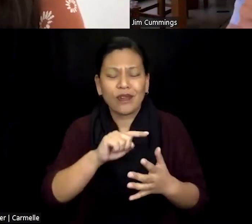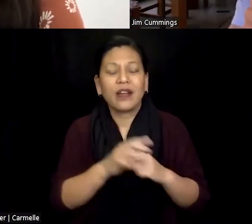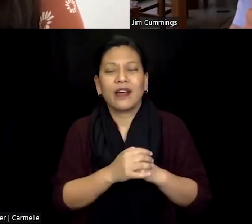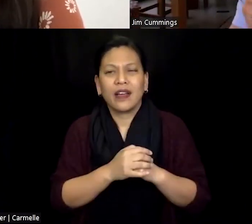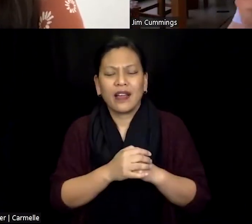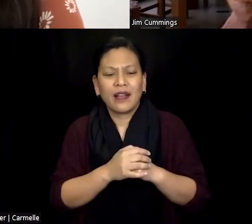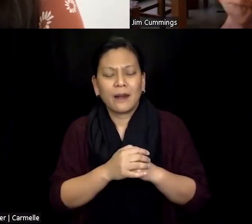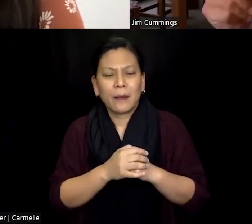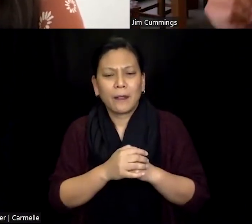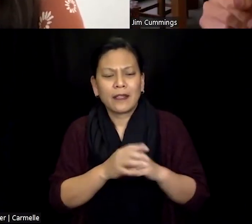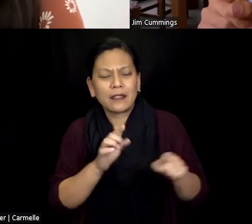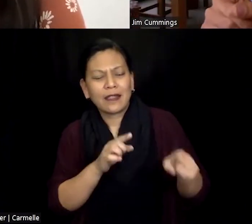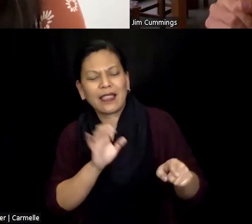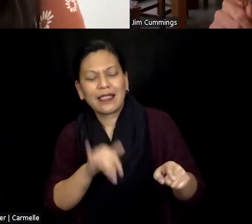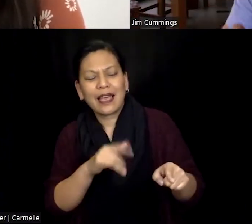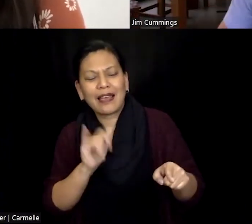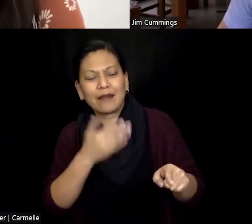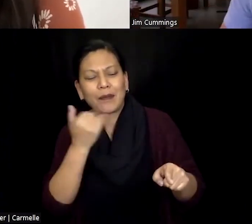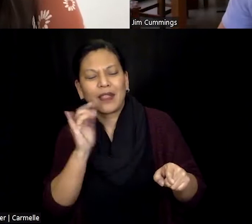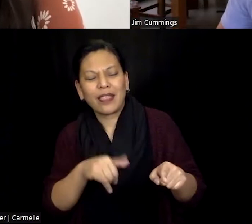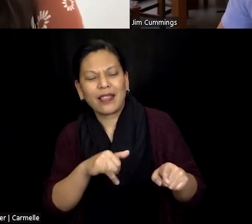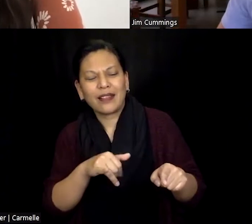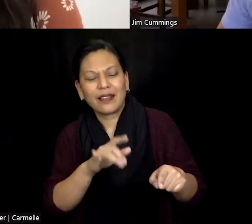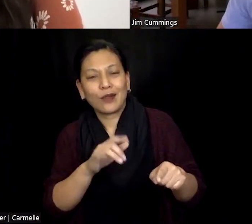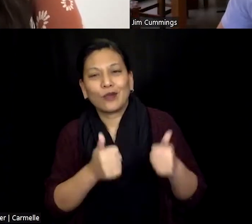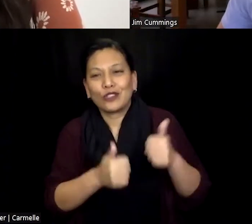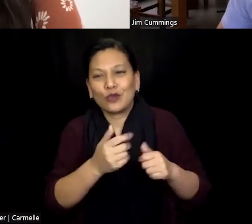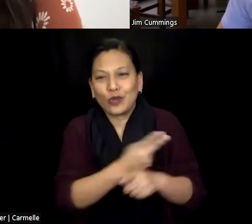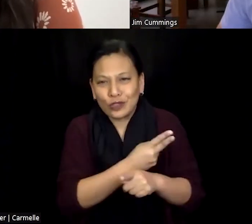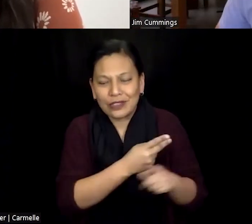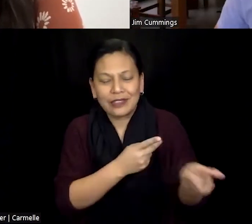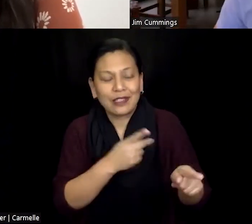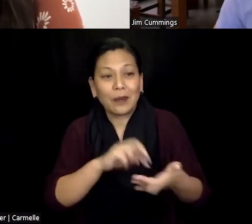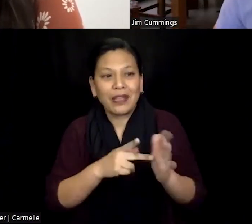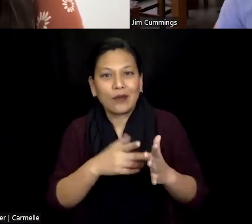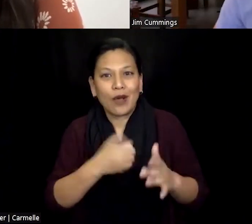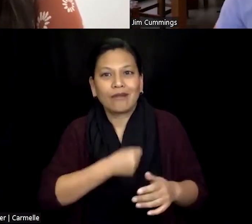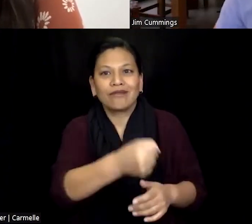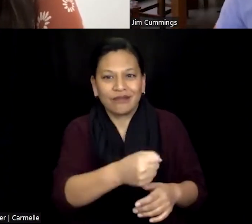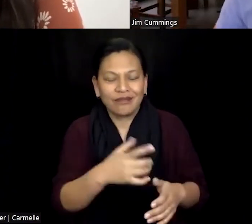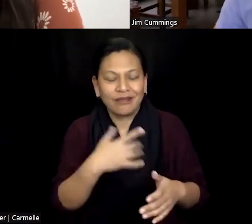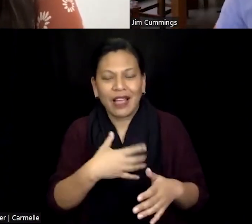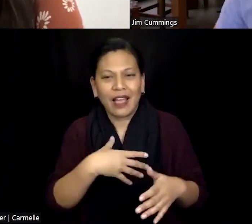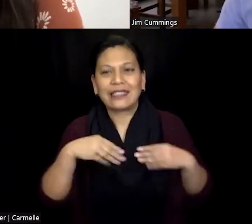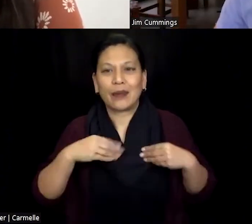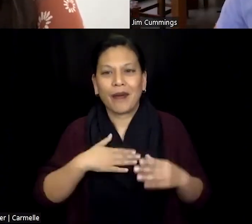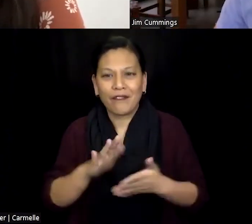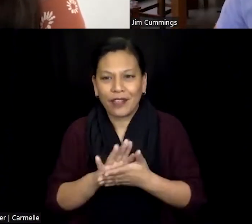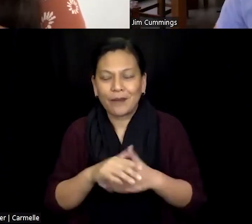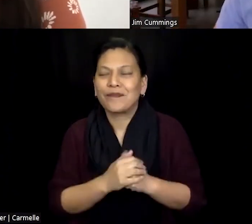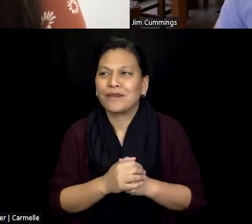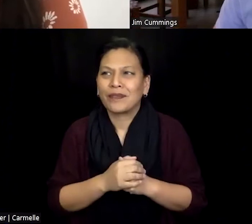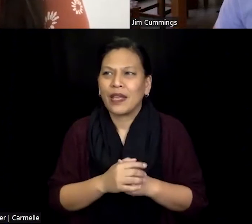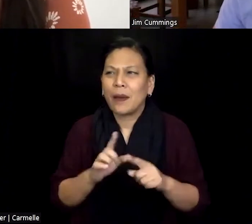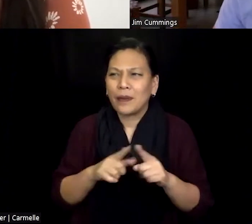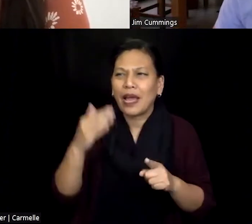could probably do, I just have to be better than this one to get into the festival. And so I had a good education in that sense where I knew what